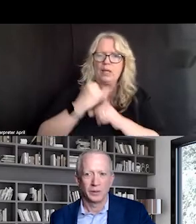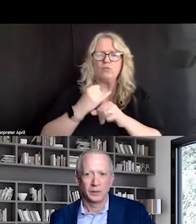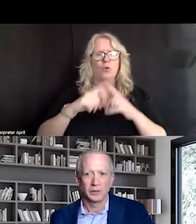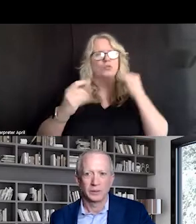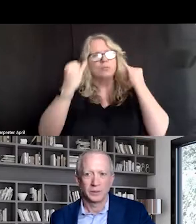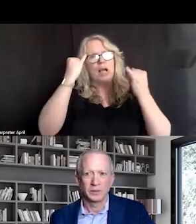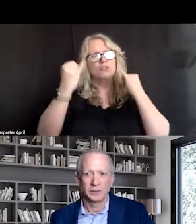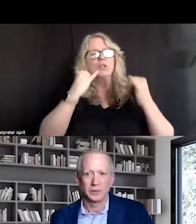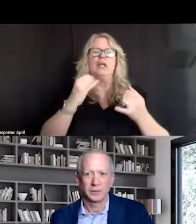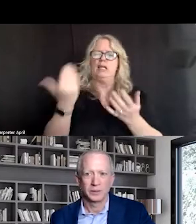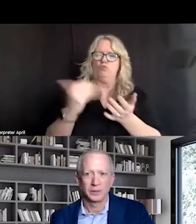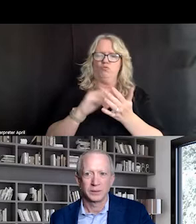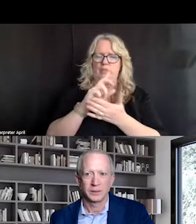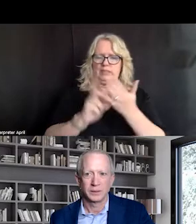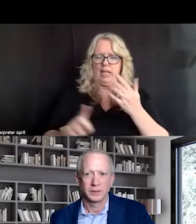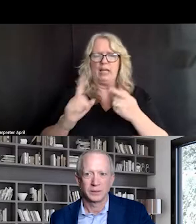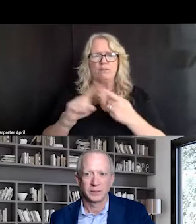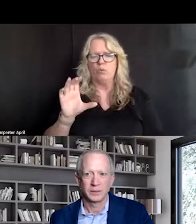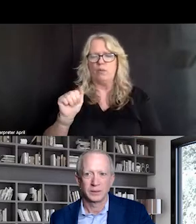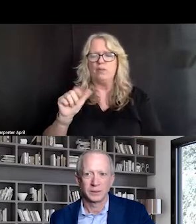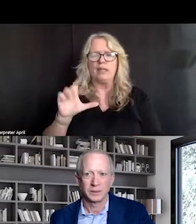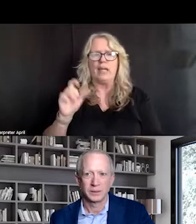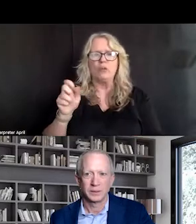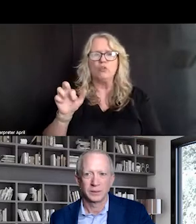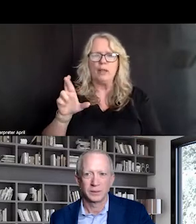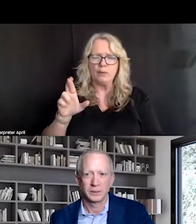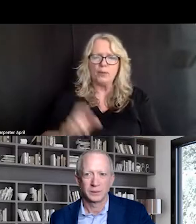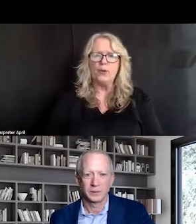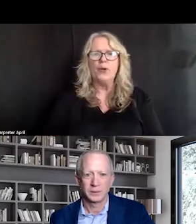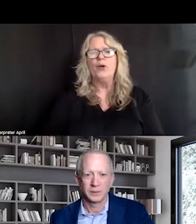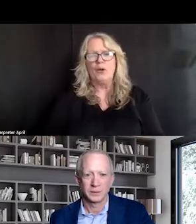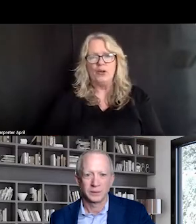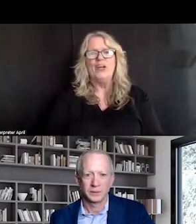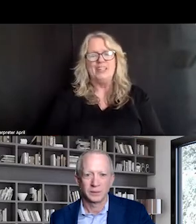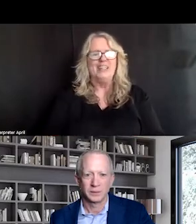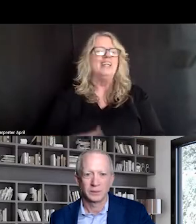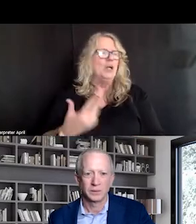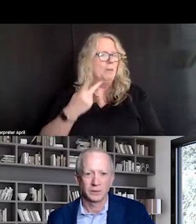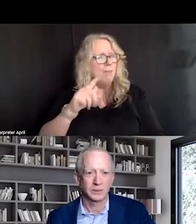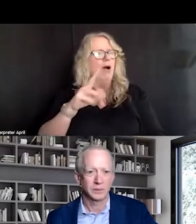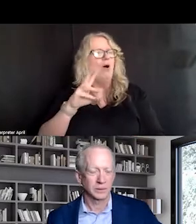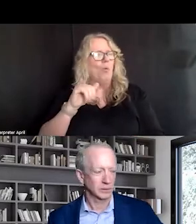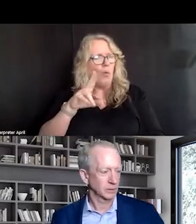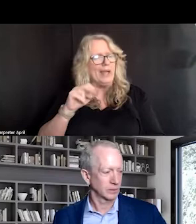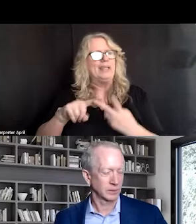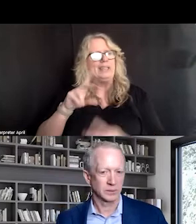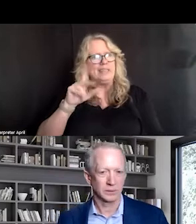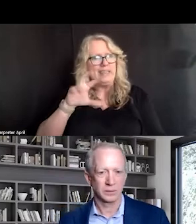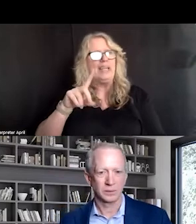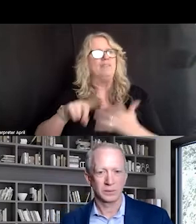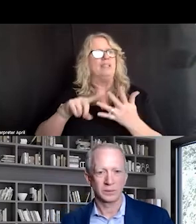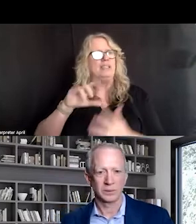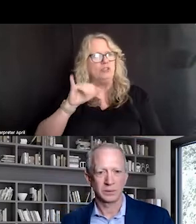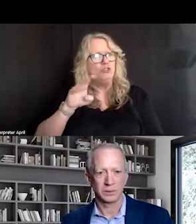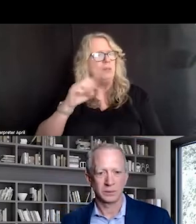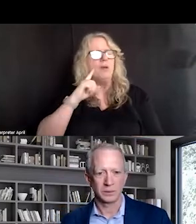the calculator. But we certainly, so Paul, Wayne, Kevin, David, Jamie, all